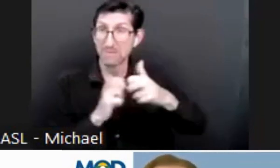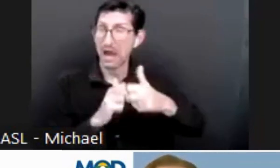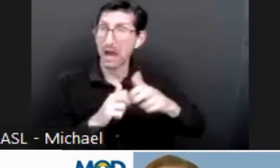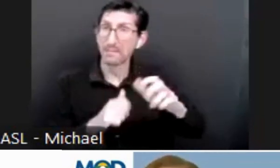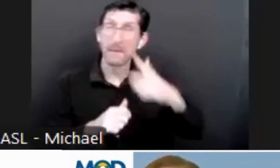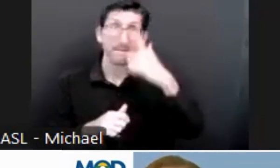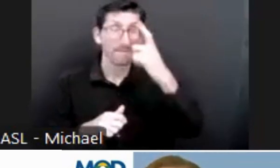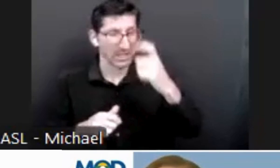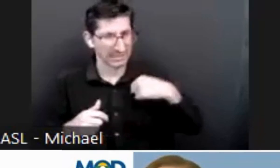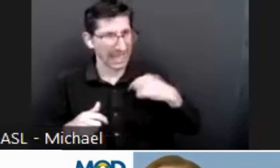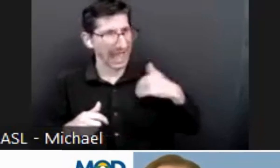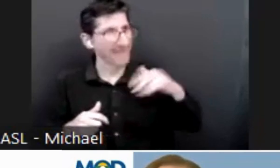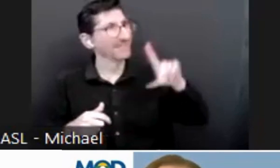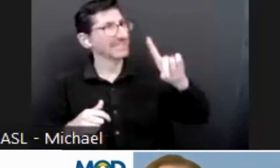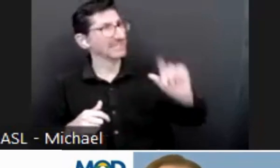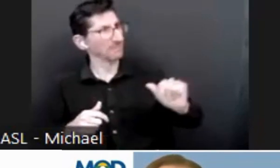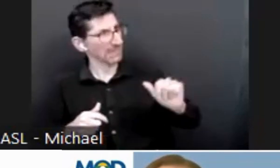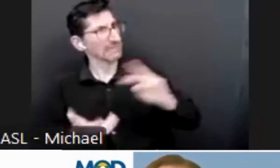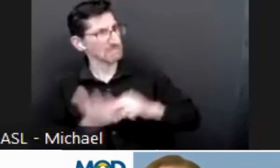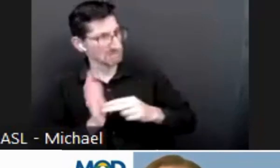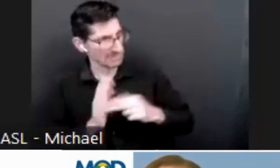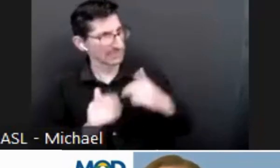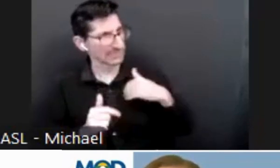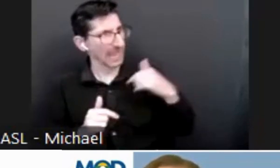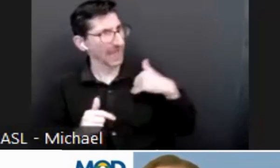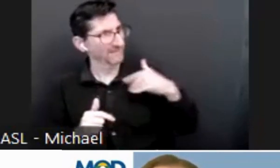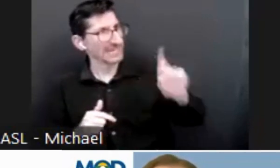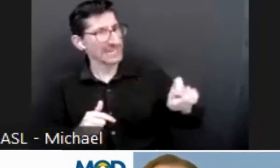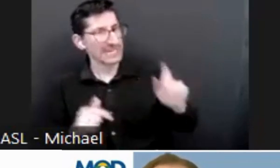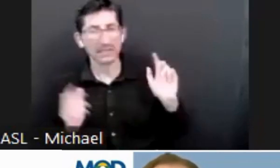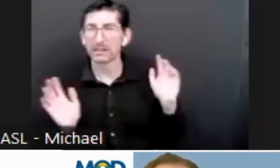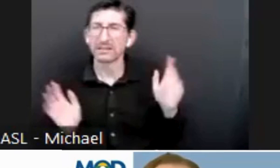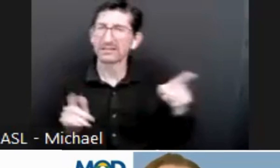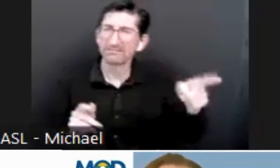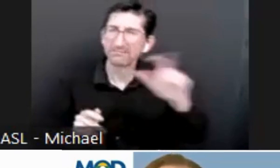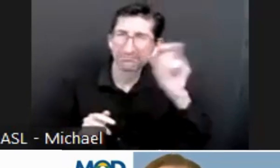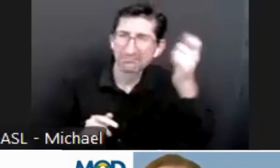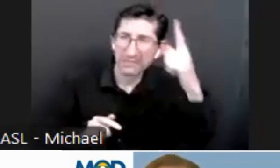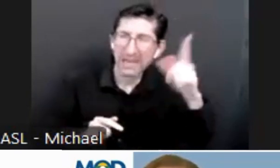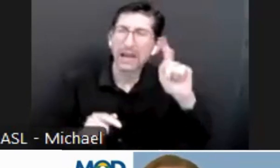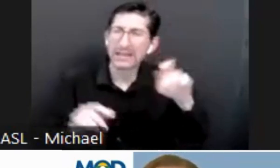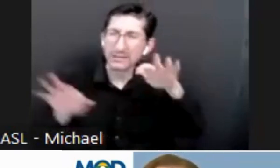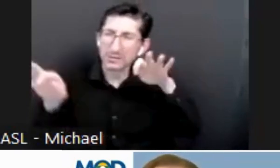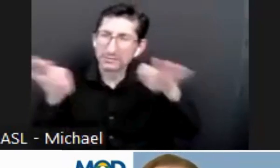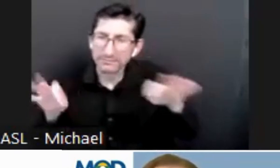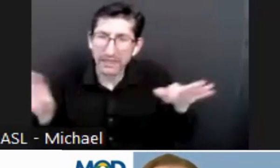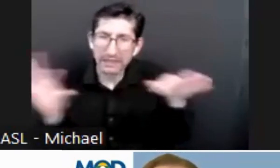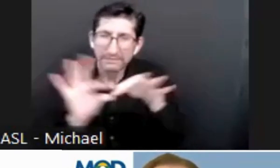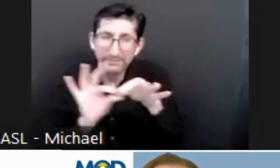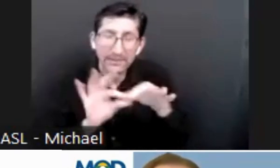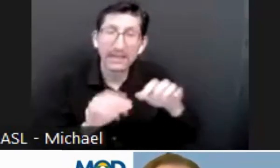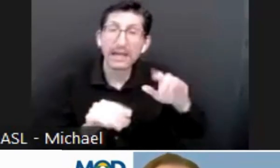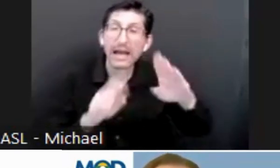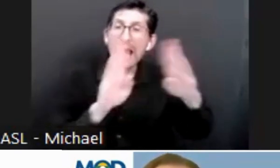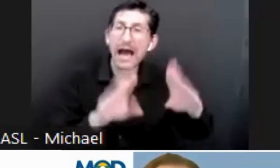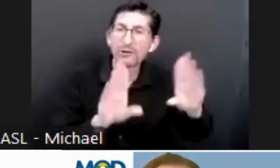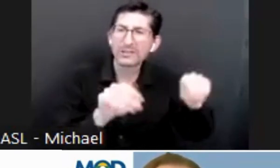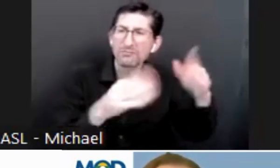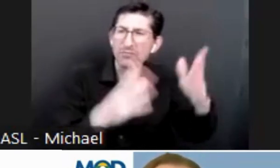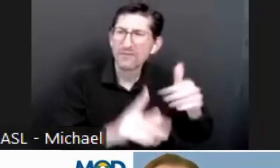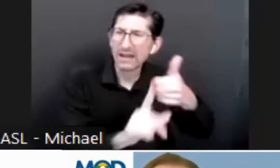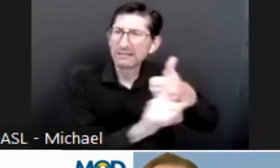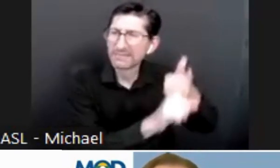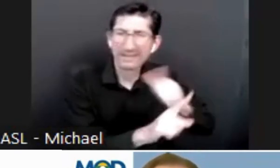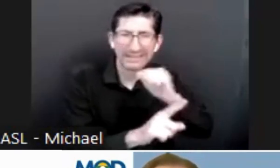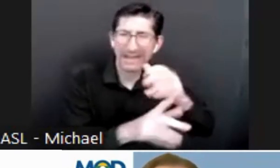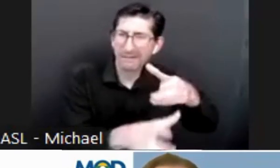say you have a disability or even that you have a specific limitation. Housing providers are not experts in disabilities, and different people can